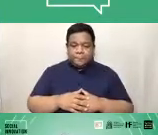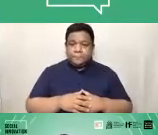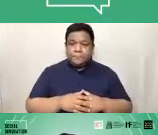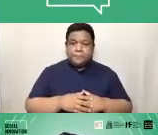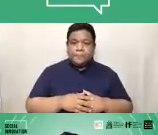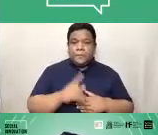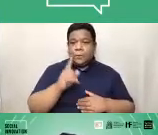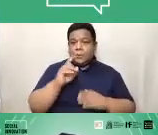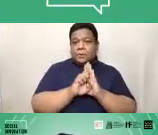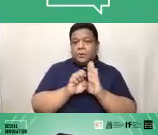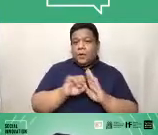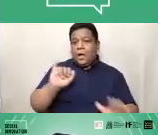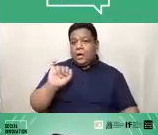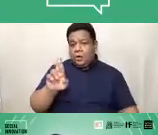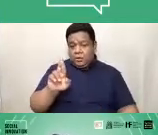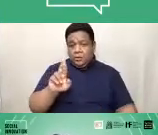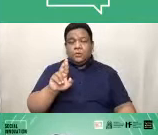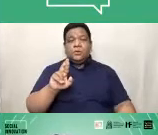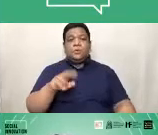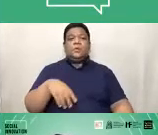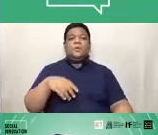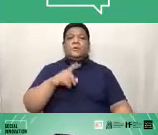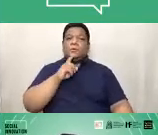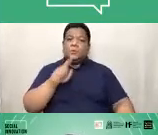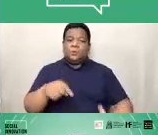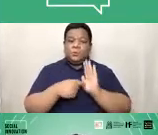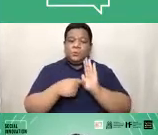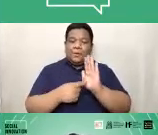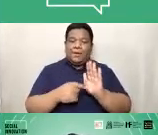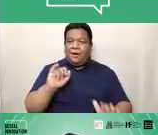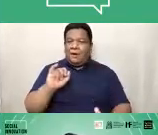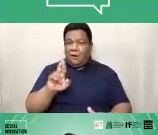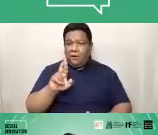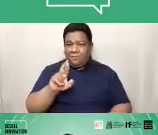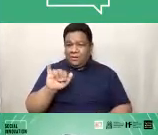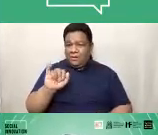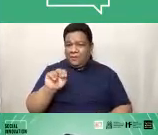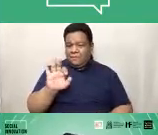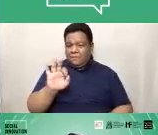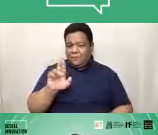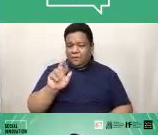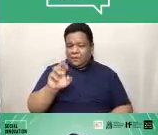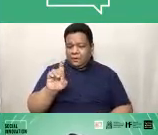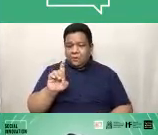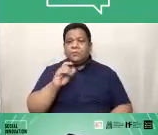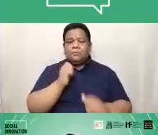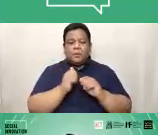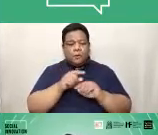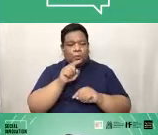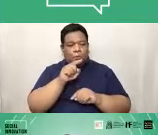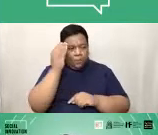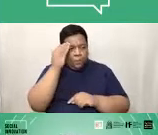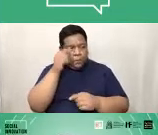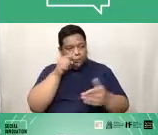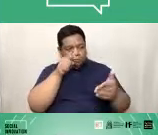example is IR sensor. So it detects an IR beam by shooting it forward and detecting when it bounces back.